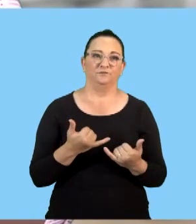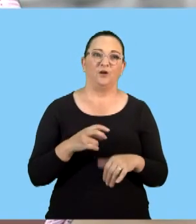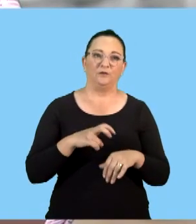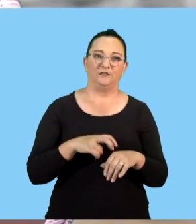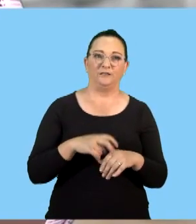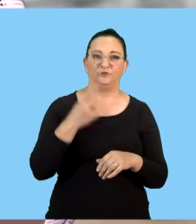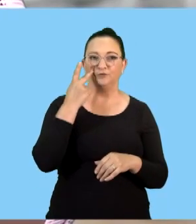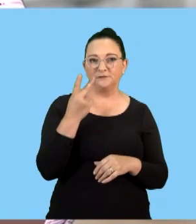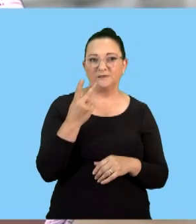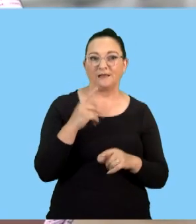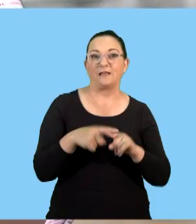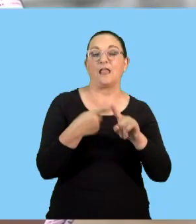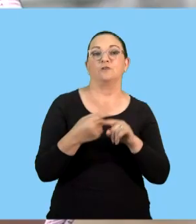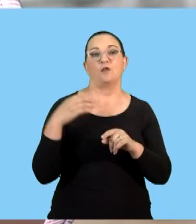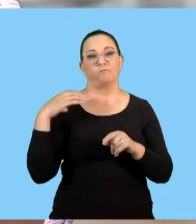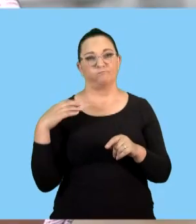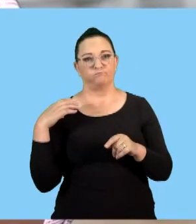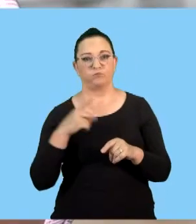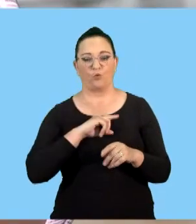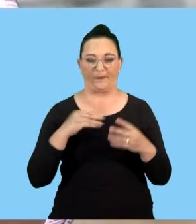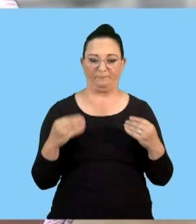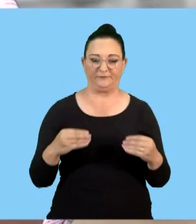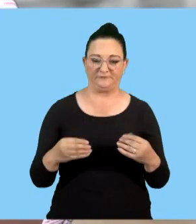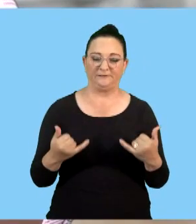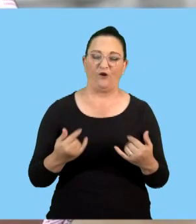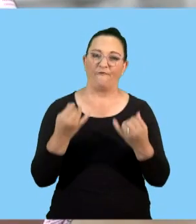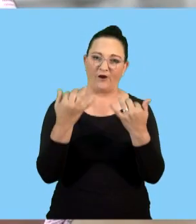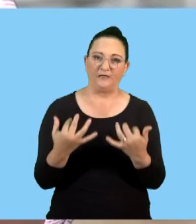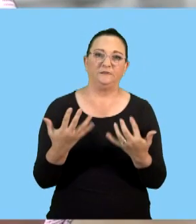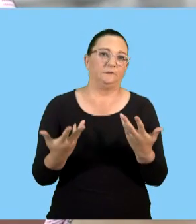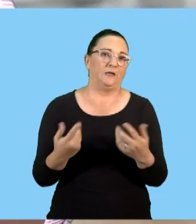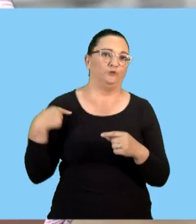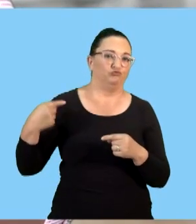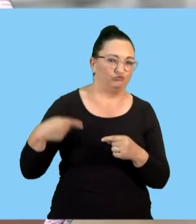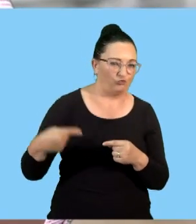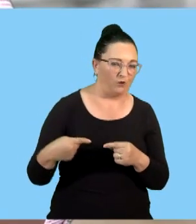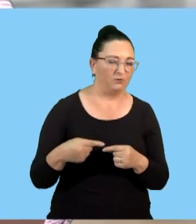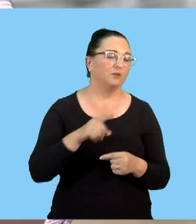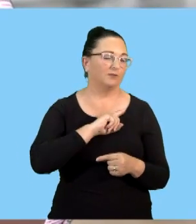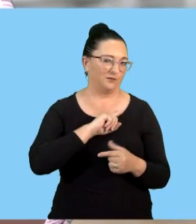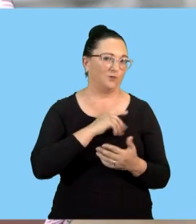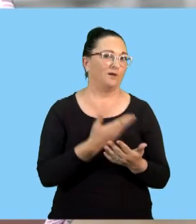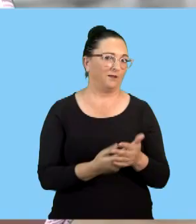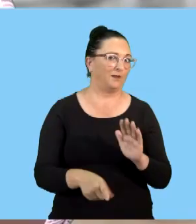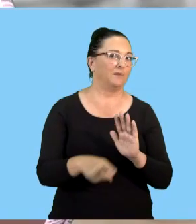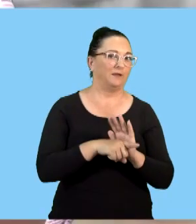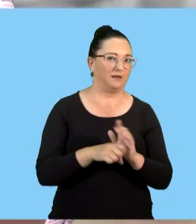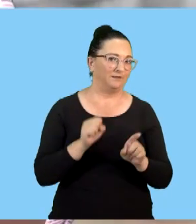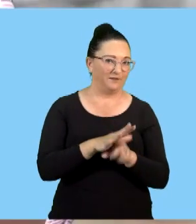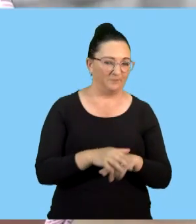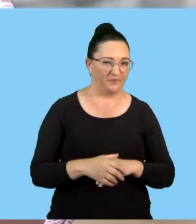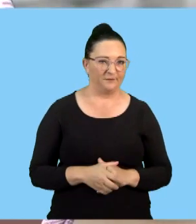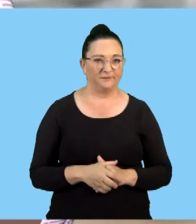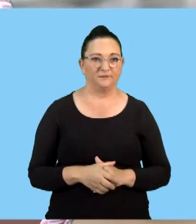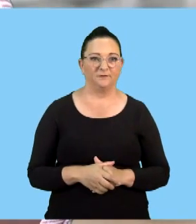basically. However, it can place an extra burden to a business that is financially struggling. So that is a disadvantage of the Skills